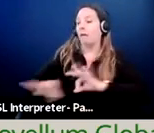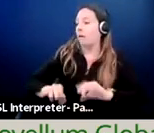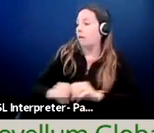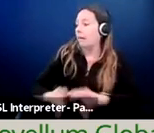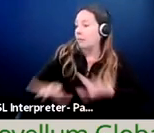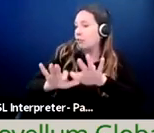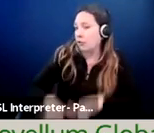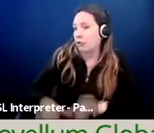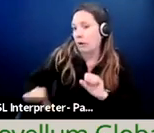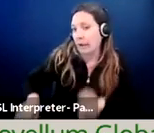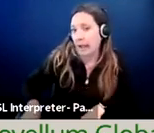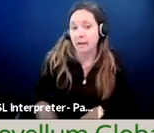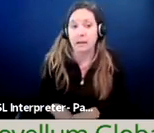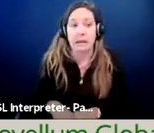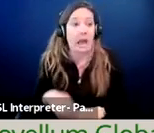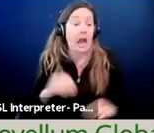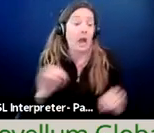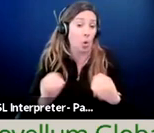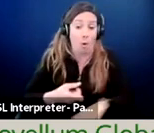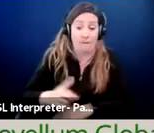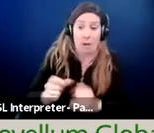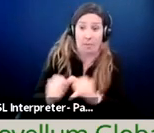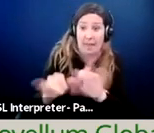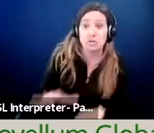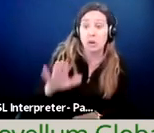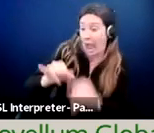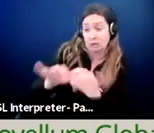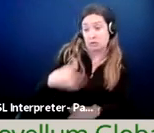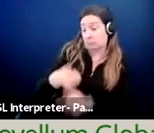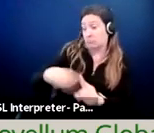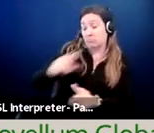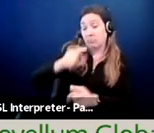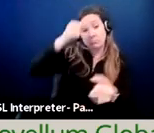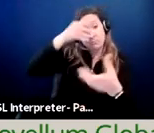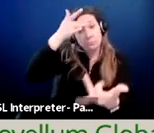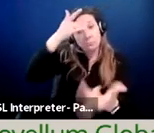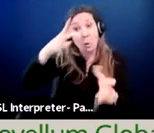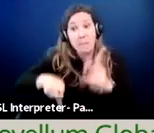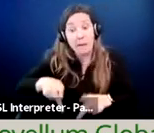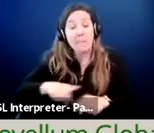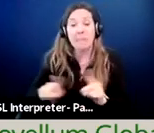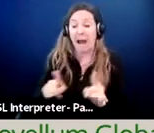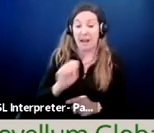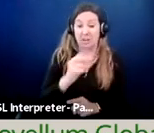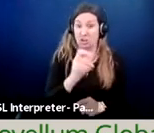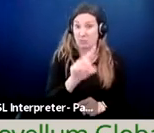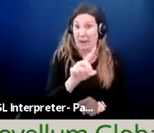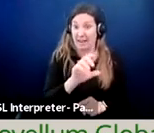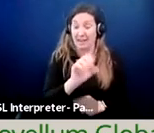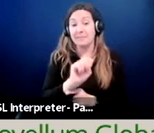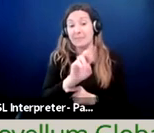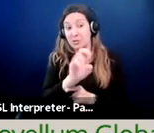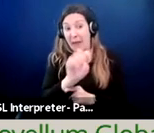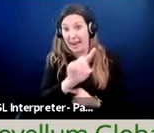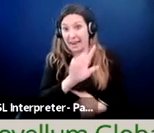you'll find with, and no offense to engineers are really smart people. And a lot of the time when you try and do shred with them, everything's in their head. They